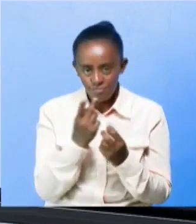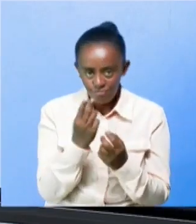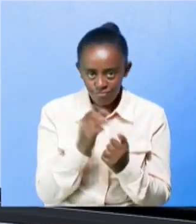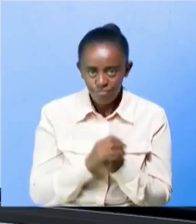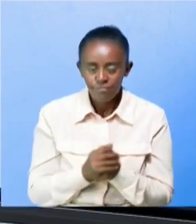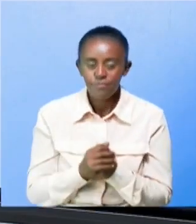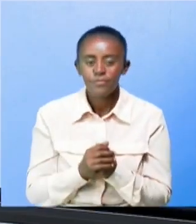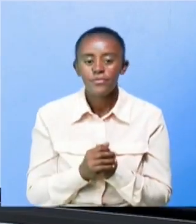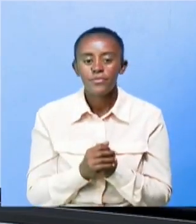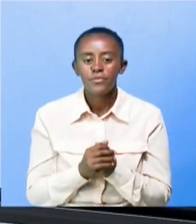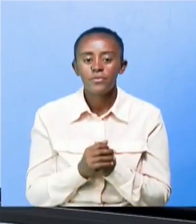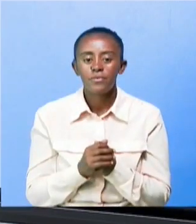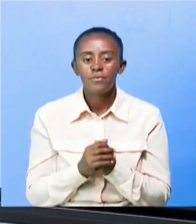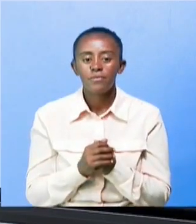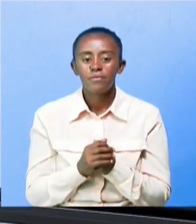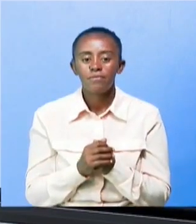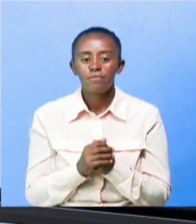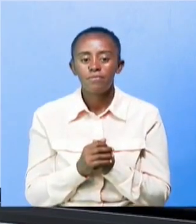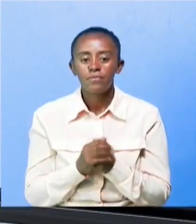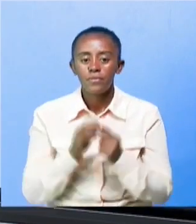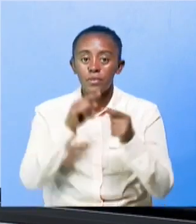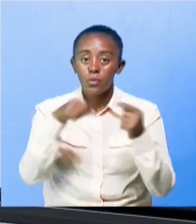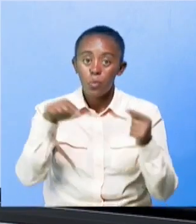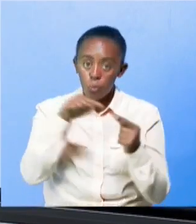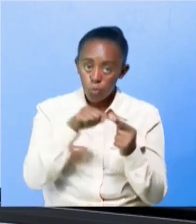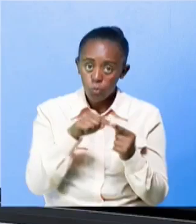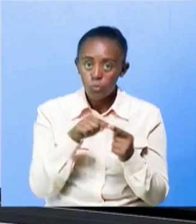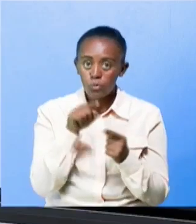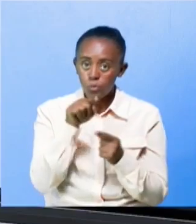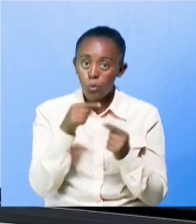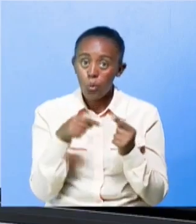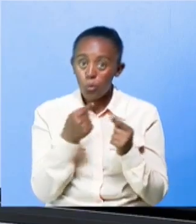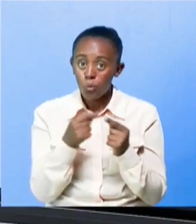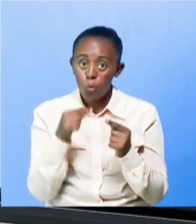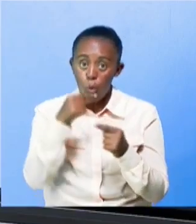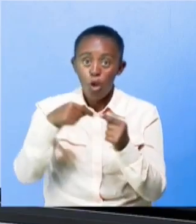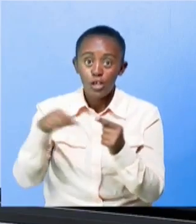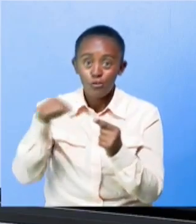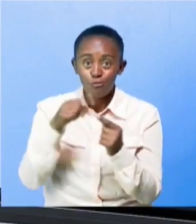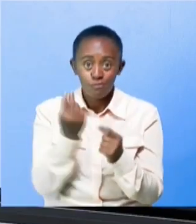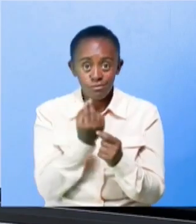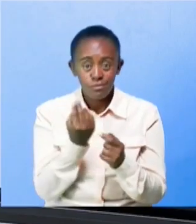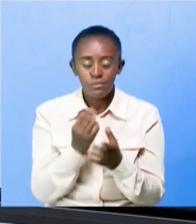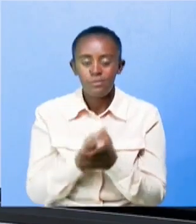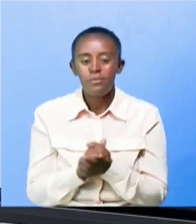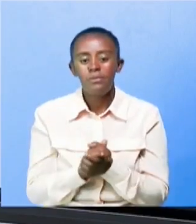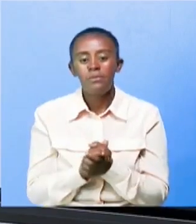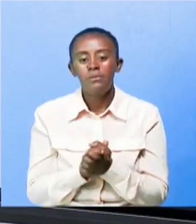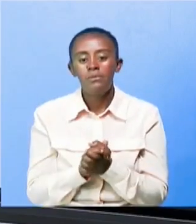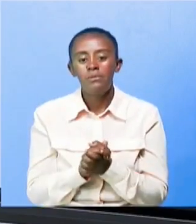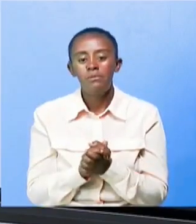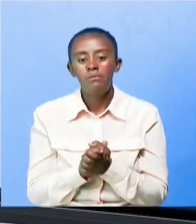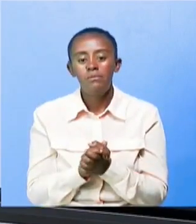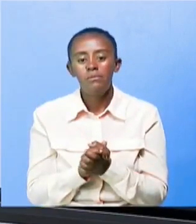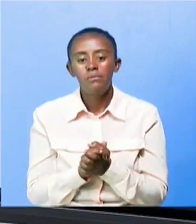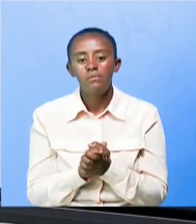So, in going to, when you're using going to in examples, we have to